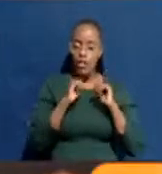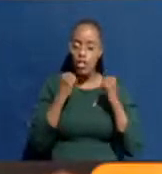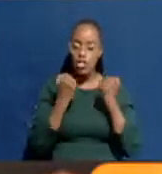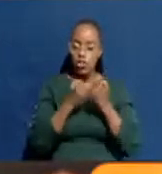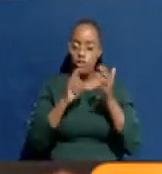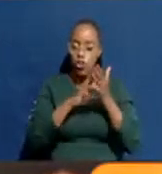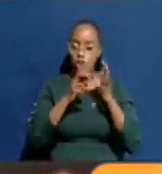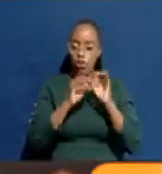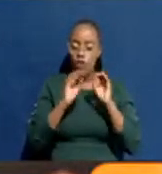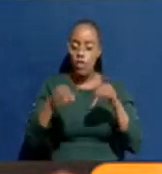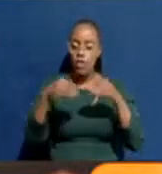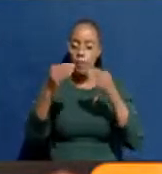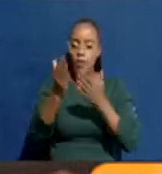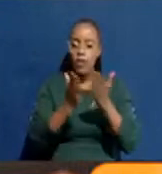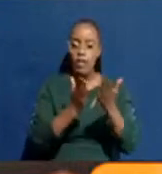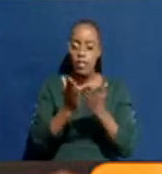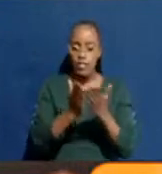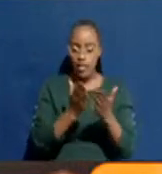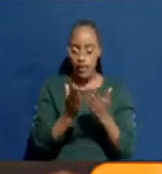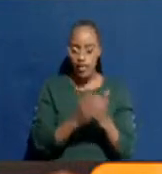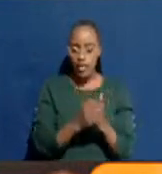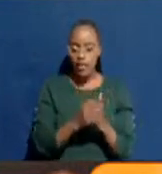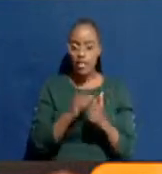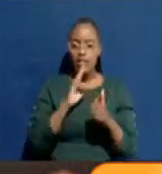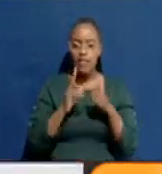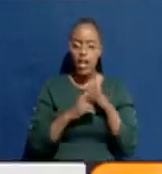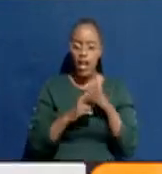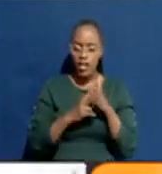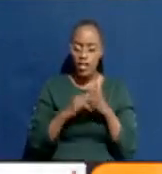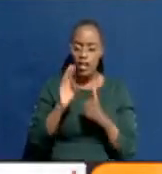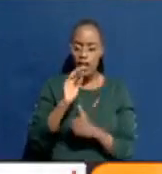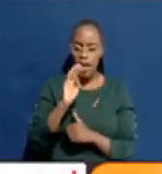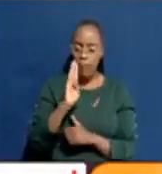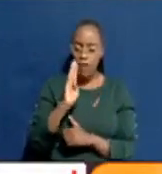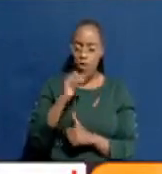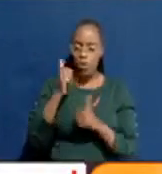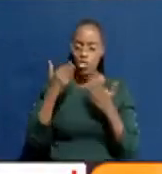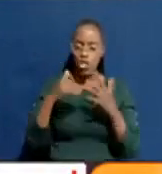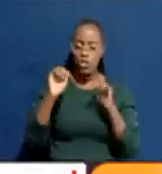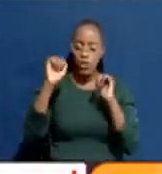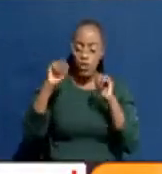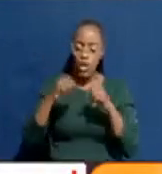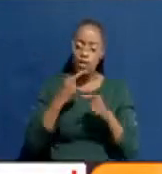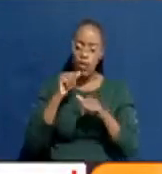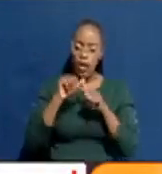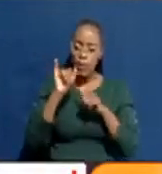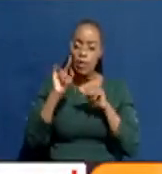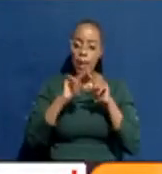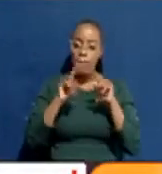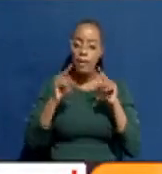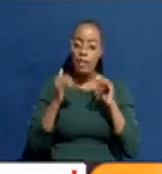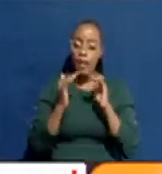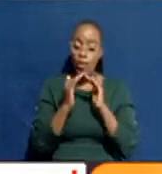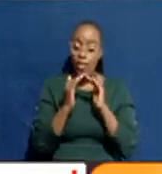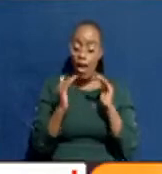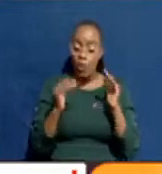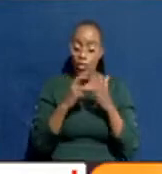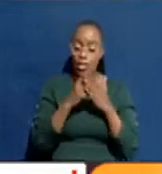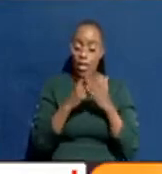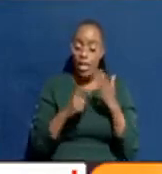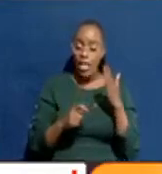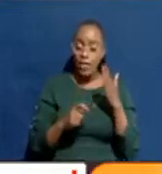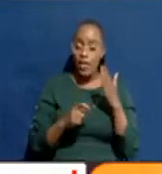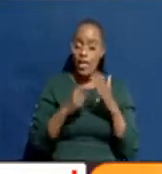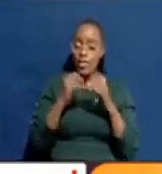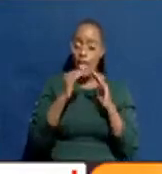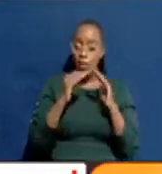and not providing the services, you know, the 700 billion or so that gets lost. We can come to that. But the housing levy, the